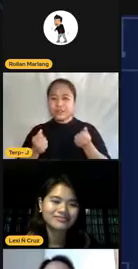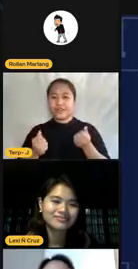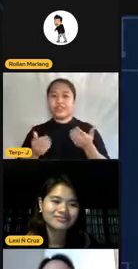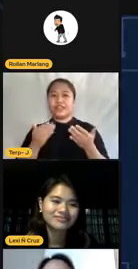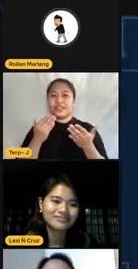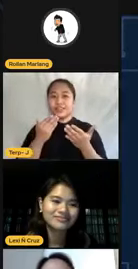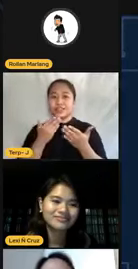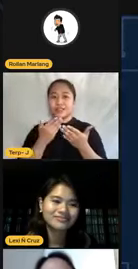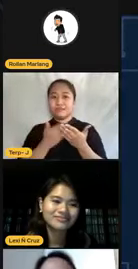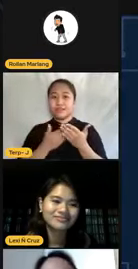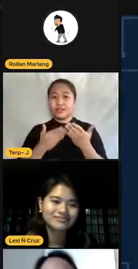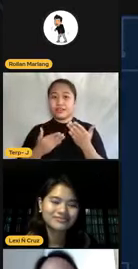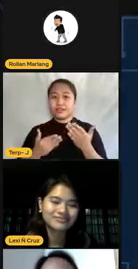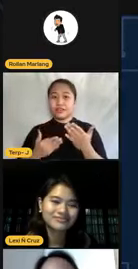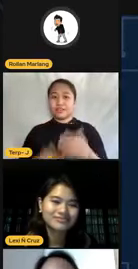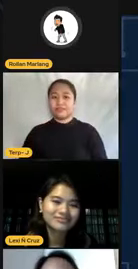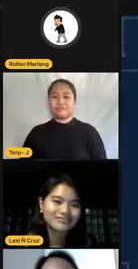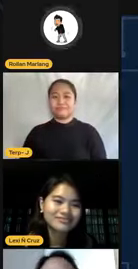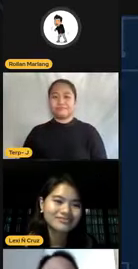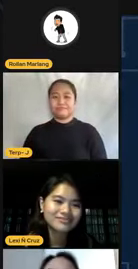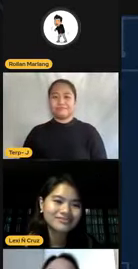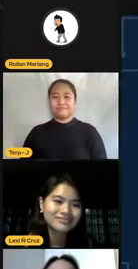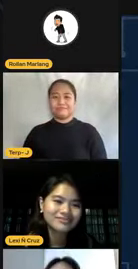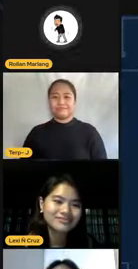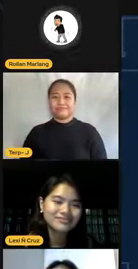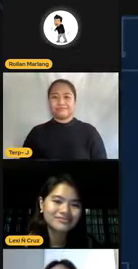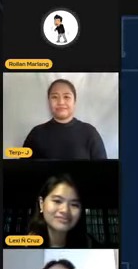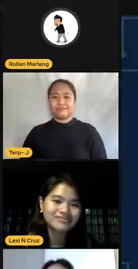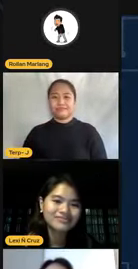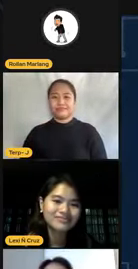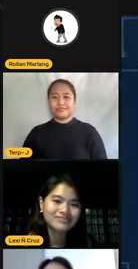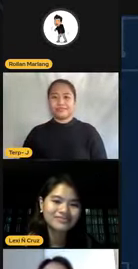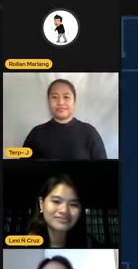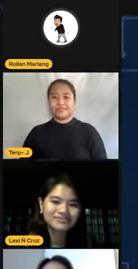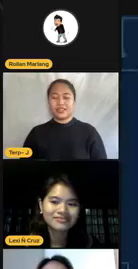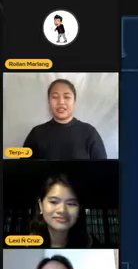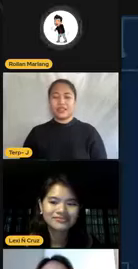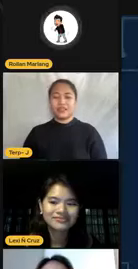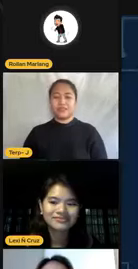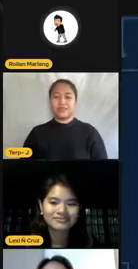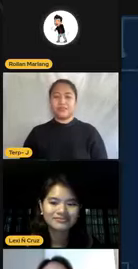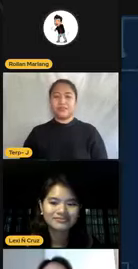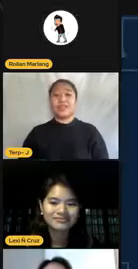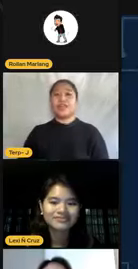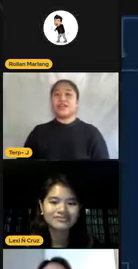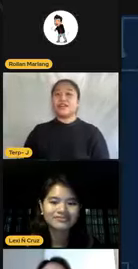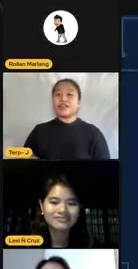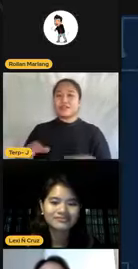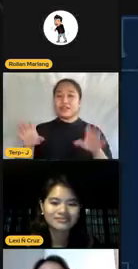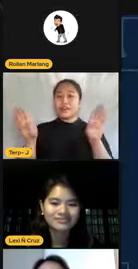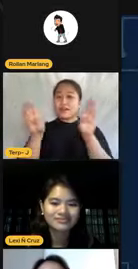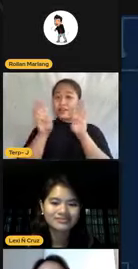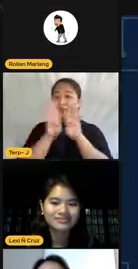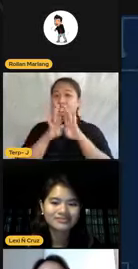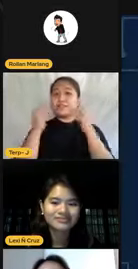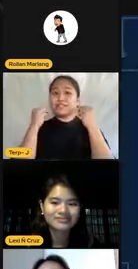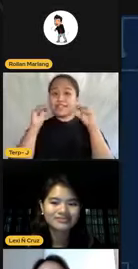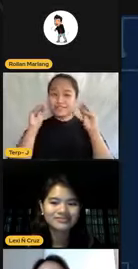merchandise earlier. And the Down Syndrome Association of the Philippines.